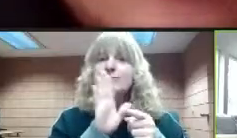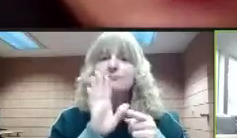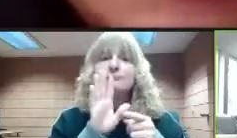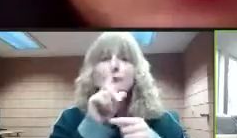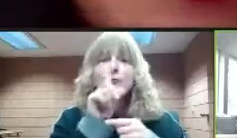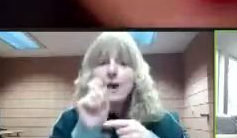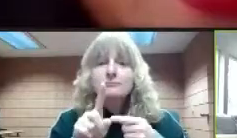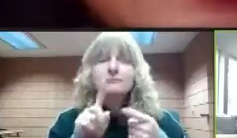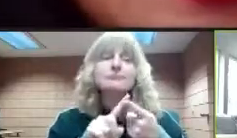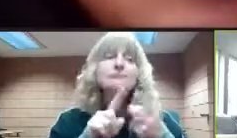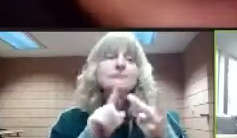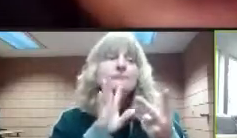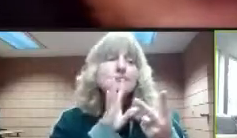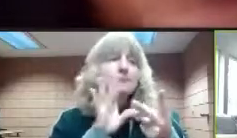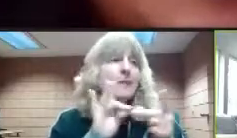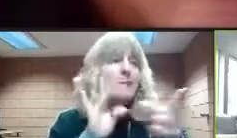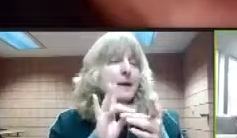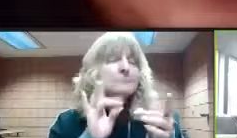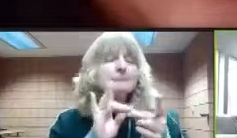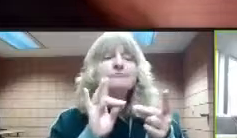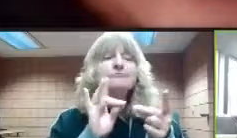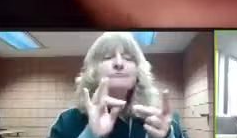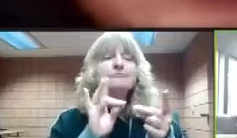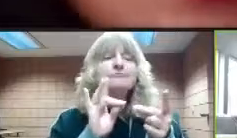Questions on Facebook or text them to